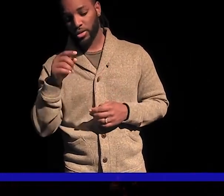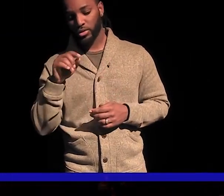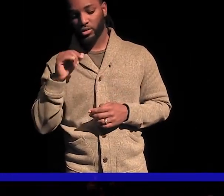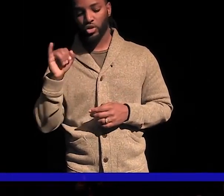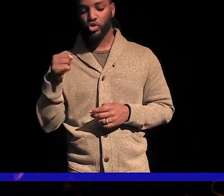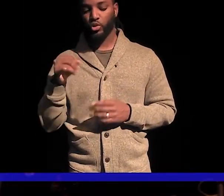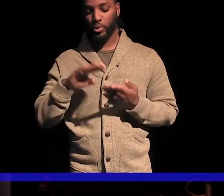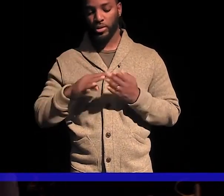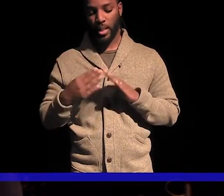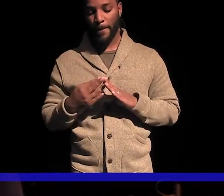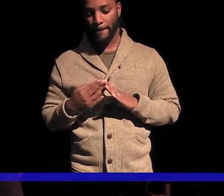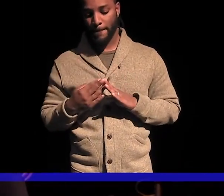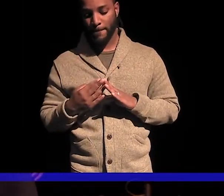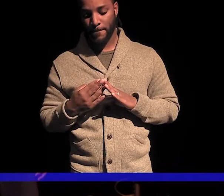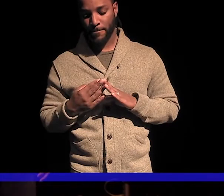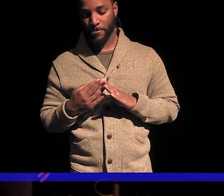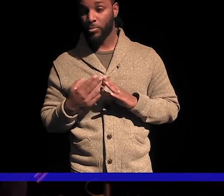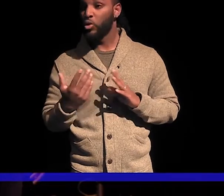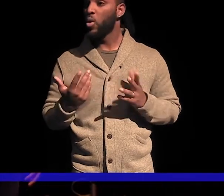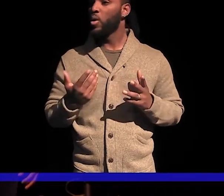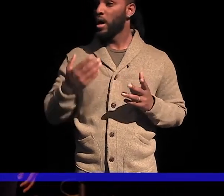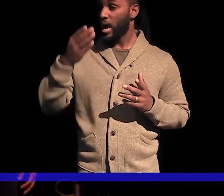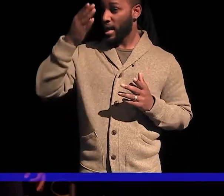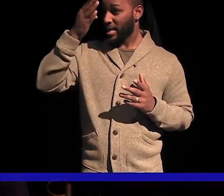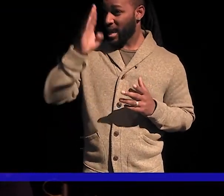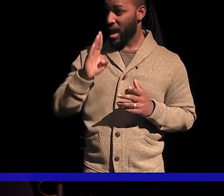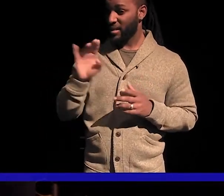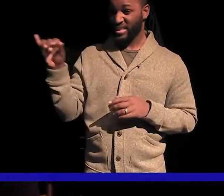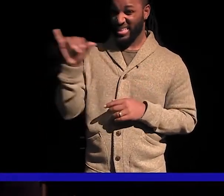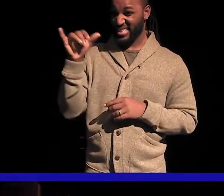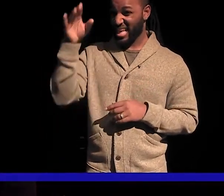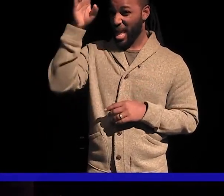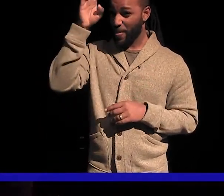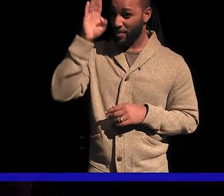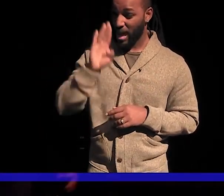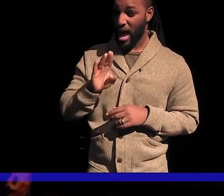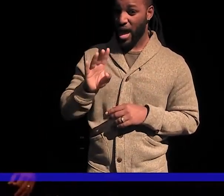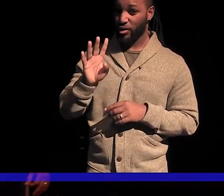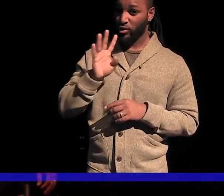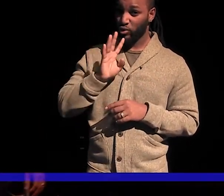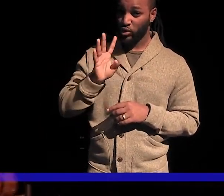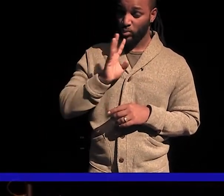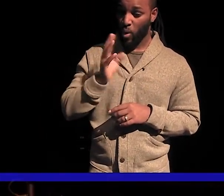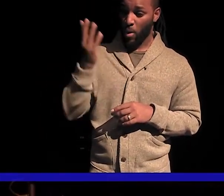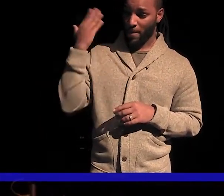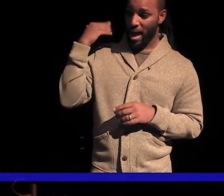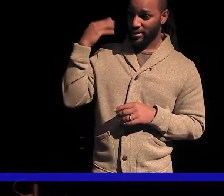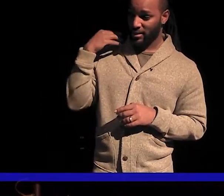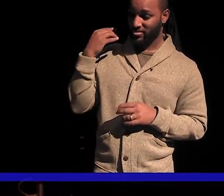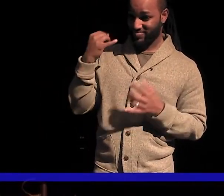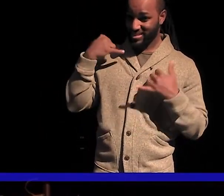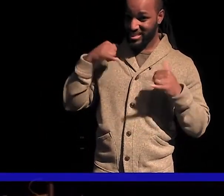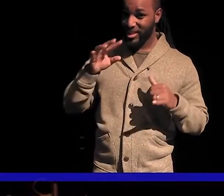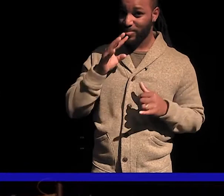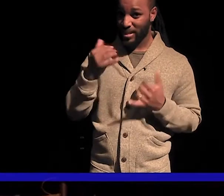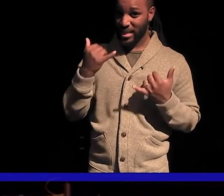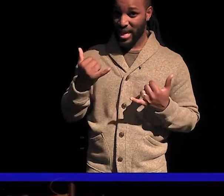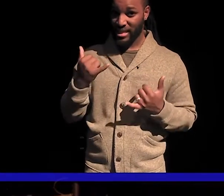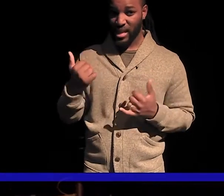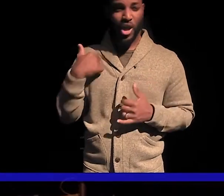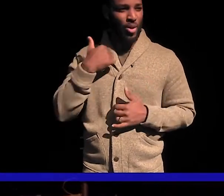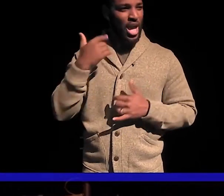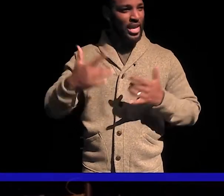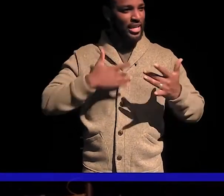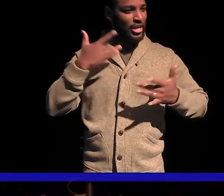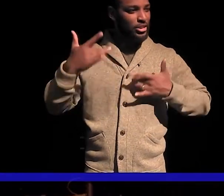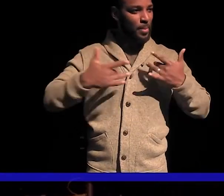Jerusalem. So God, the same God that spoke then is the same God that speaks now. We are a charismatic church,